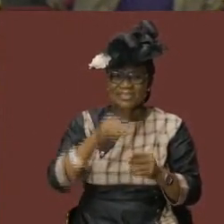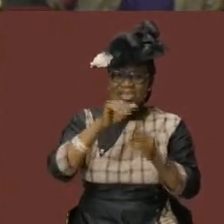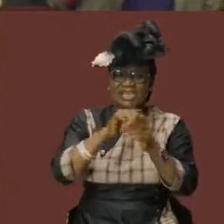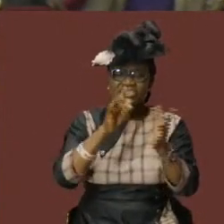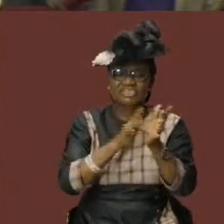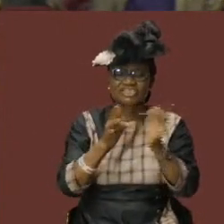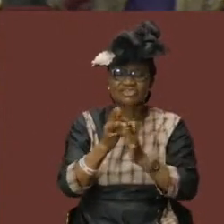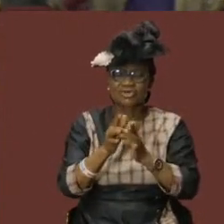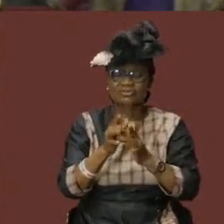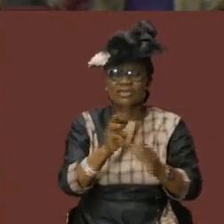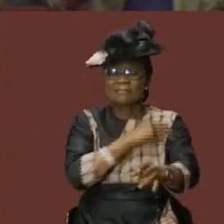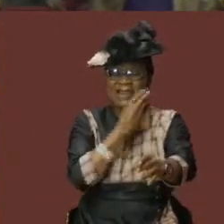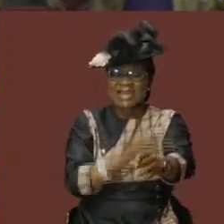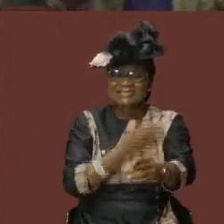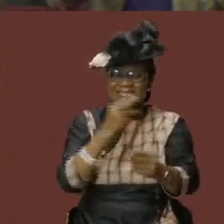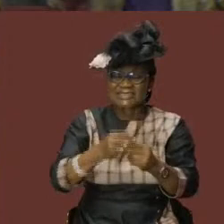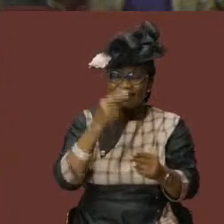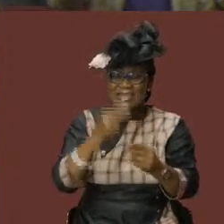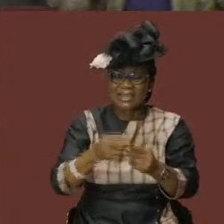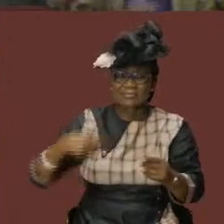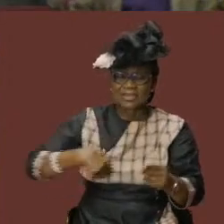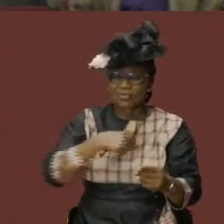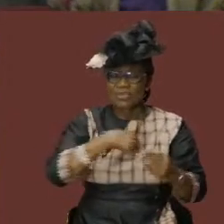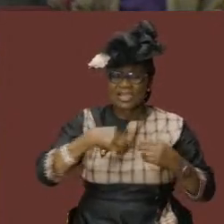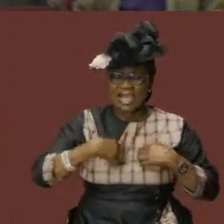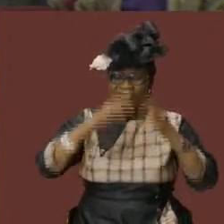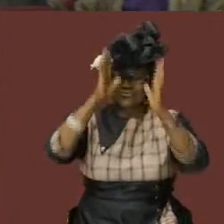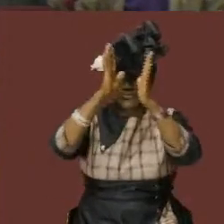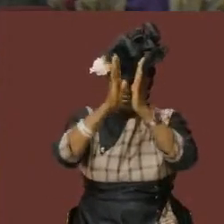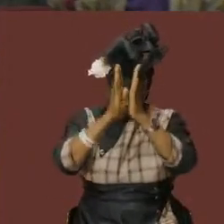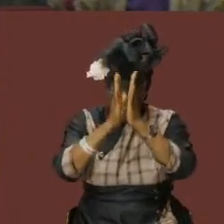In Jesus' mighty name we have prayed.